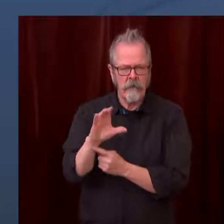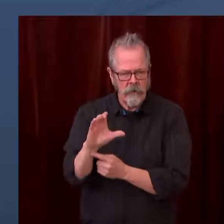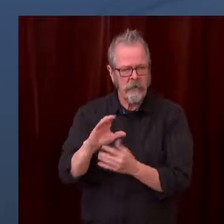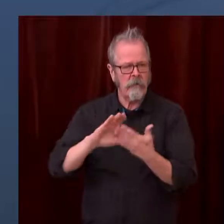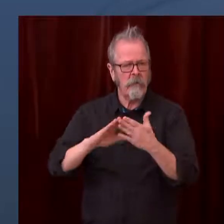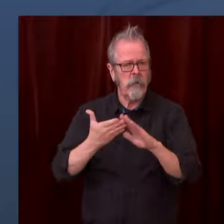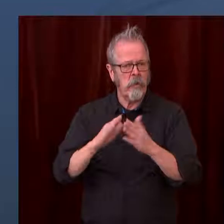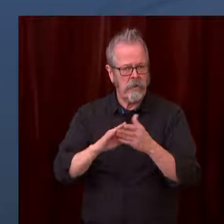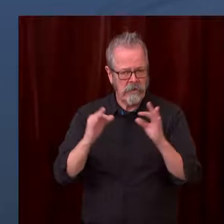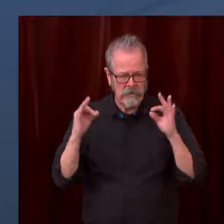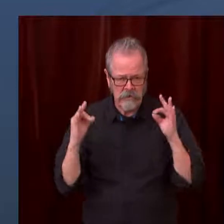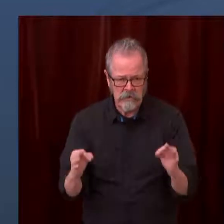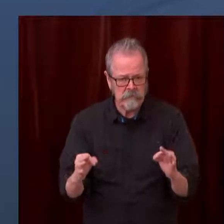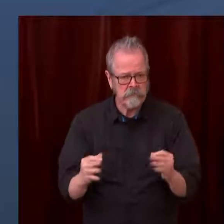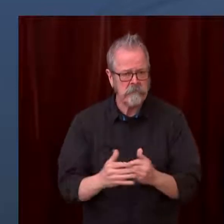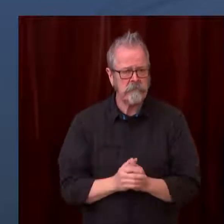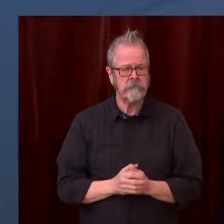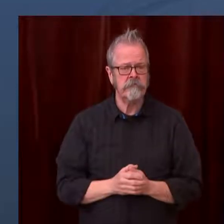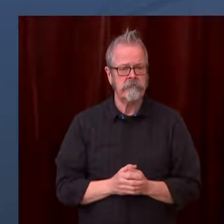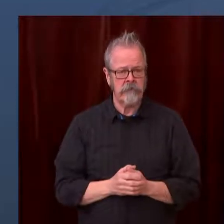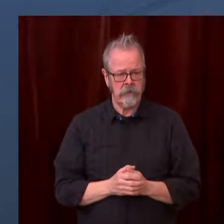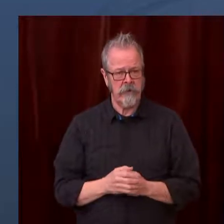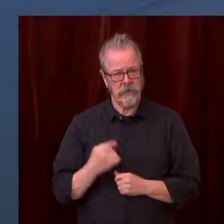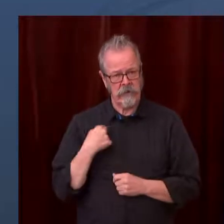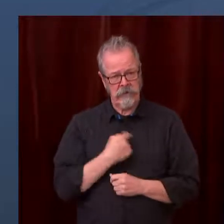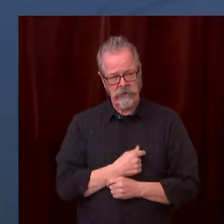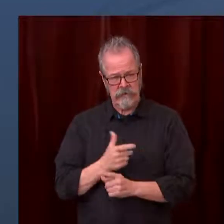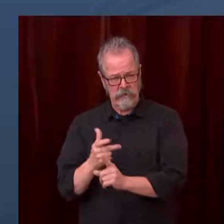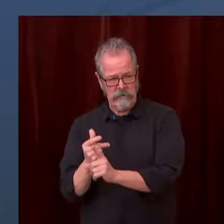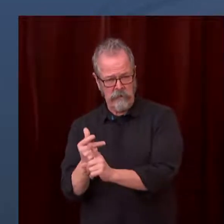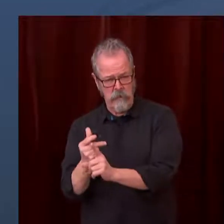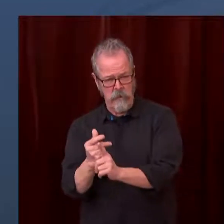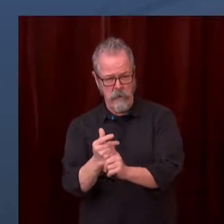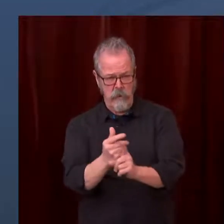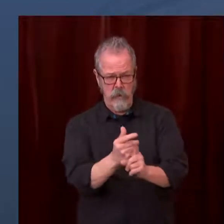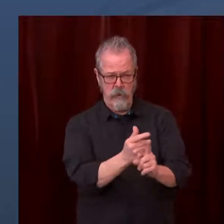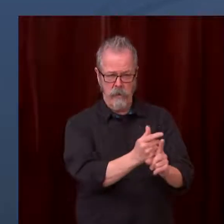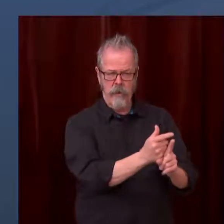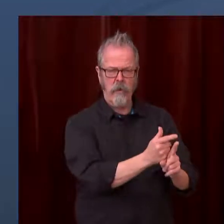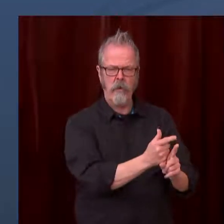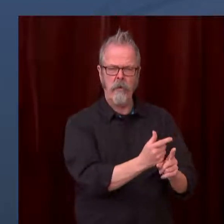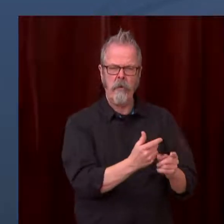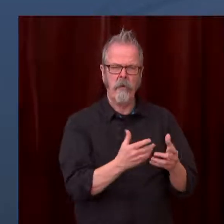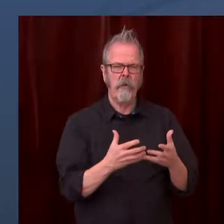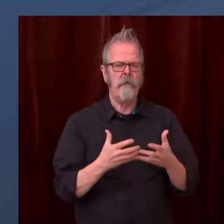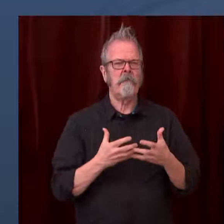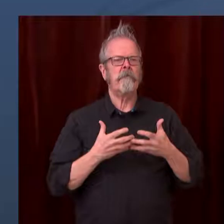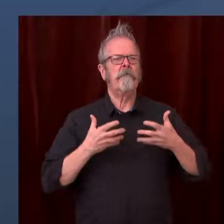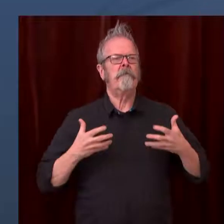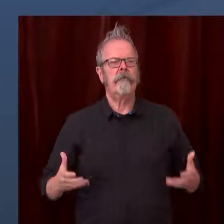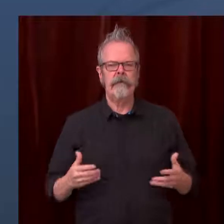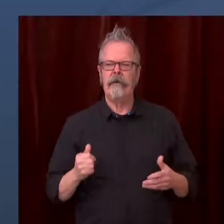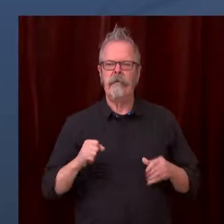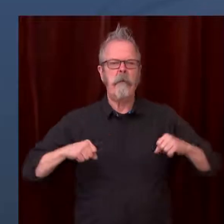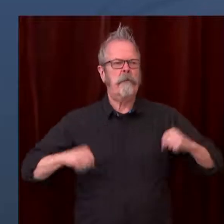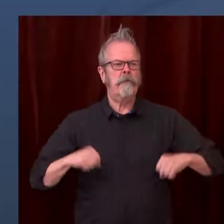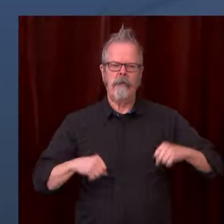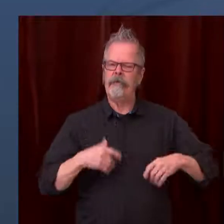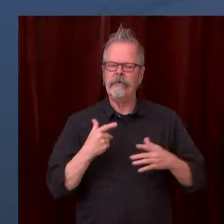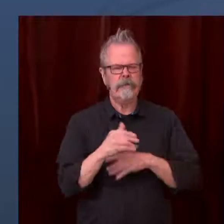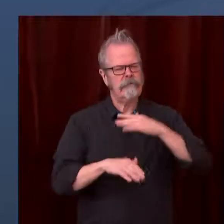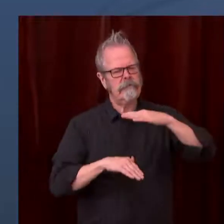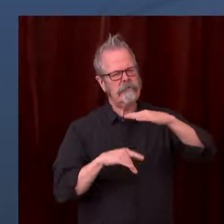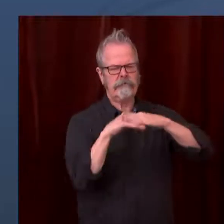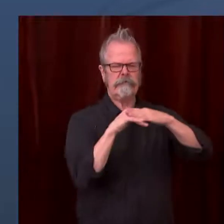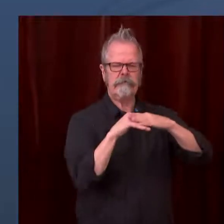course, as soon as we have enough vaccine, now that teachers are eligible, we hope to have and assist with the state and other efforts to vaccinate our